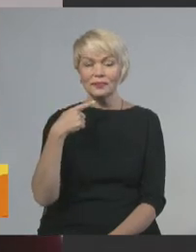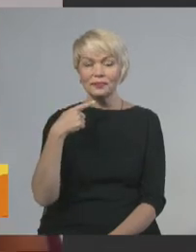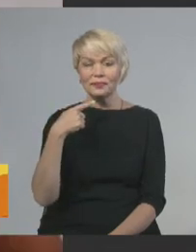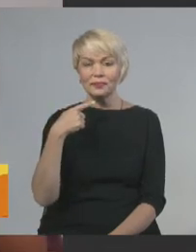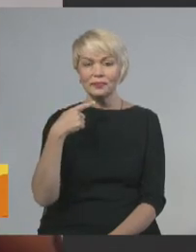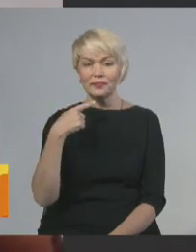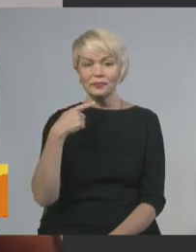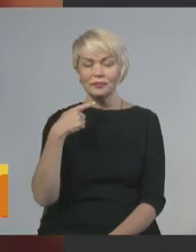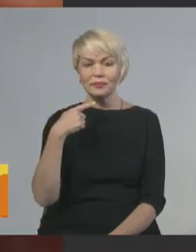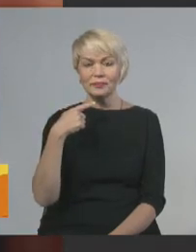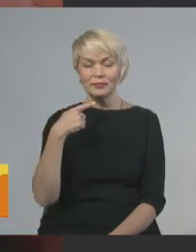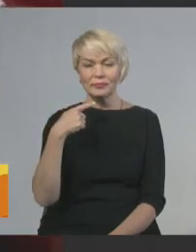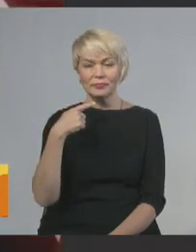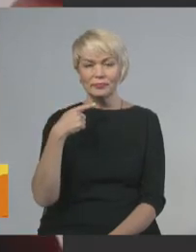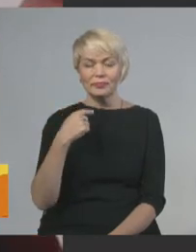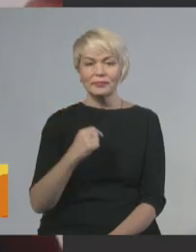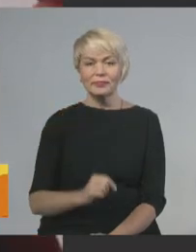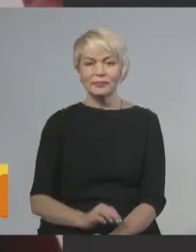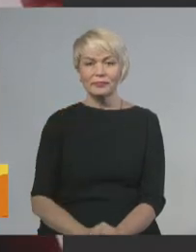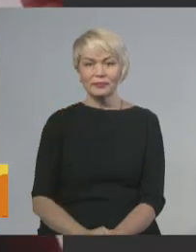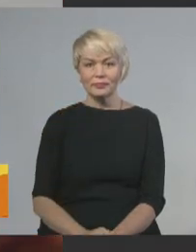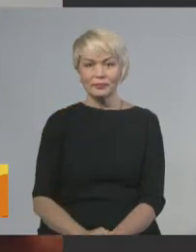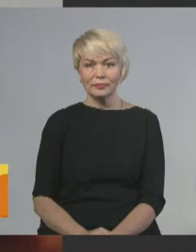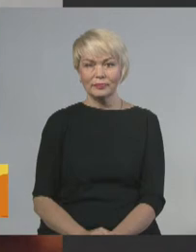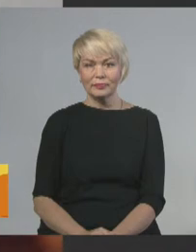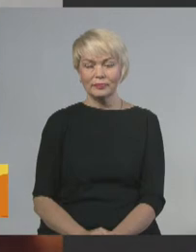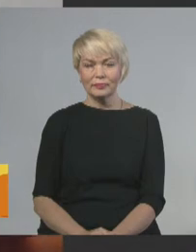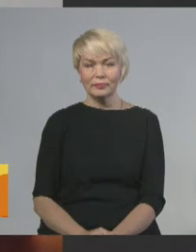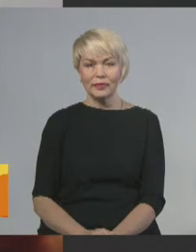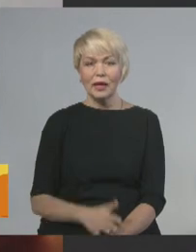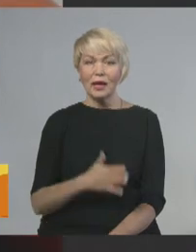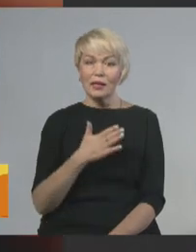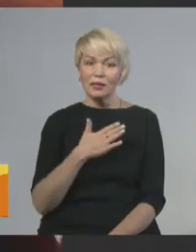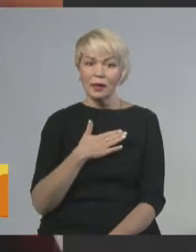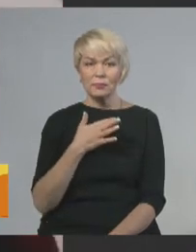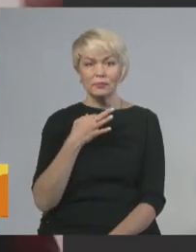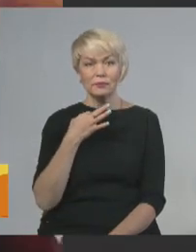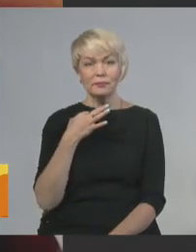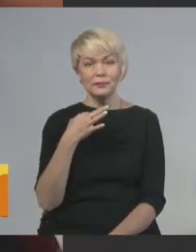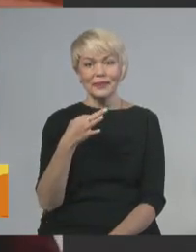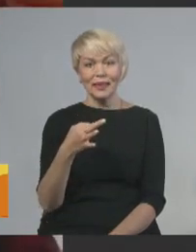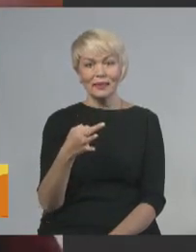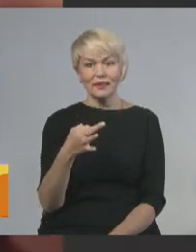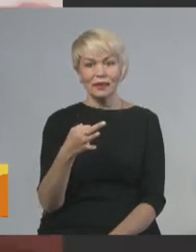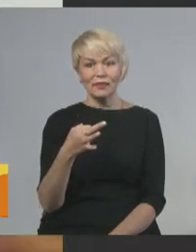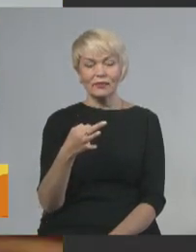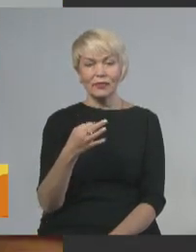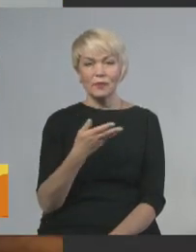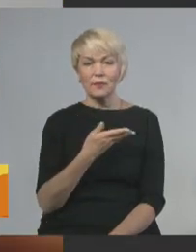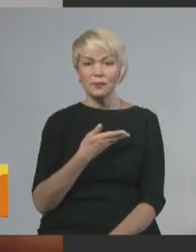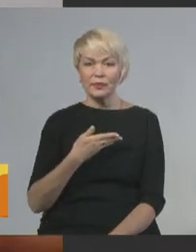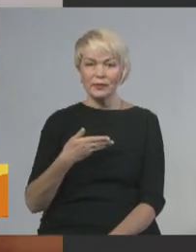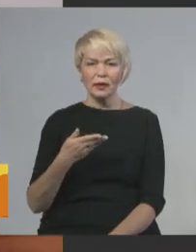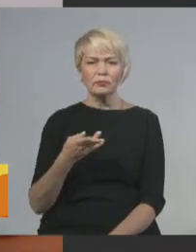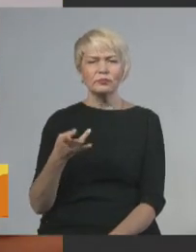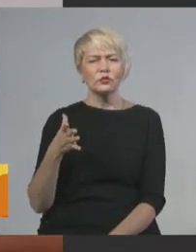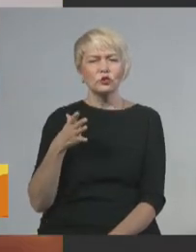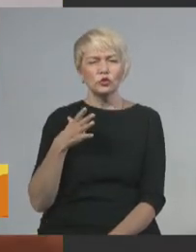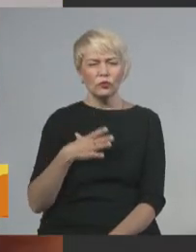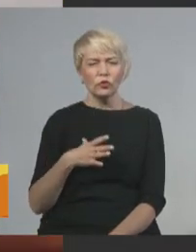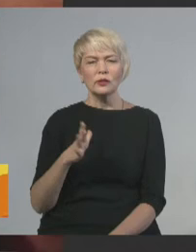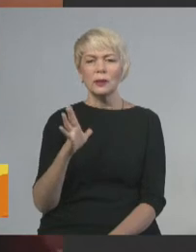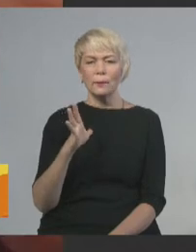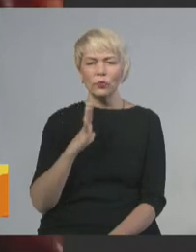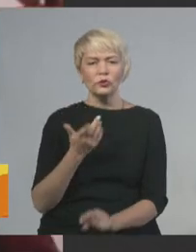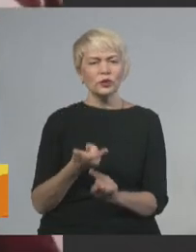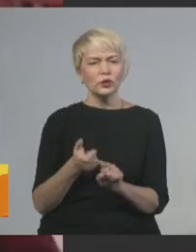um video i i would say it was a really deep and we have we had to very creative to point